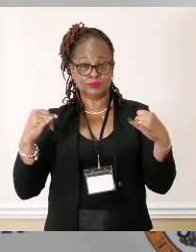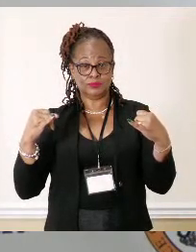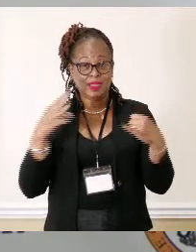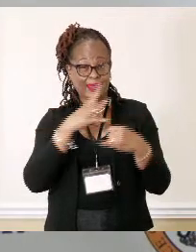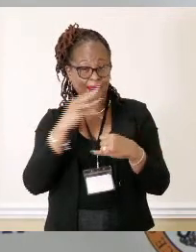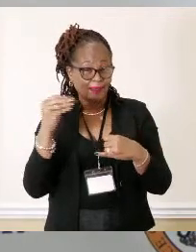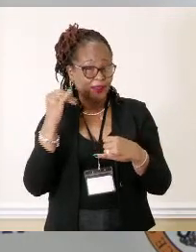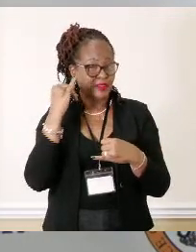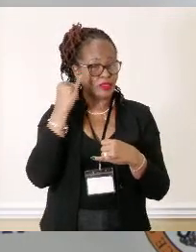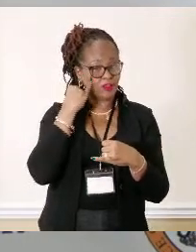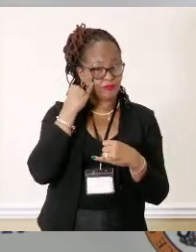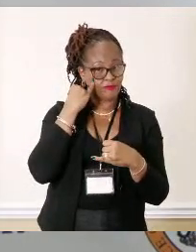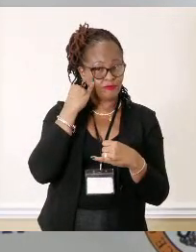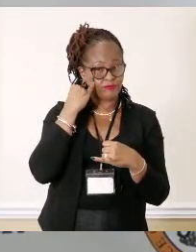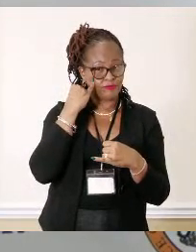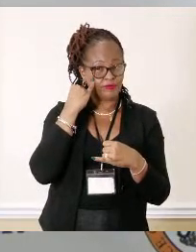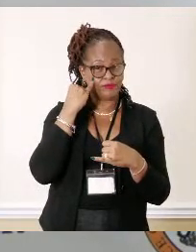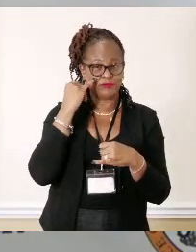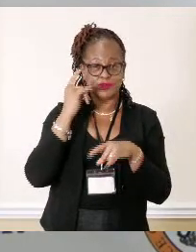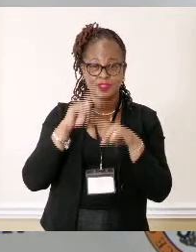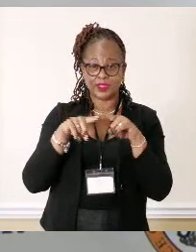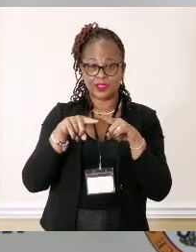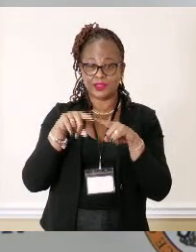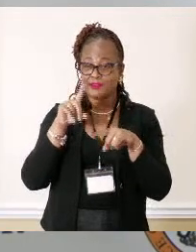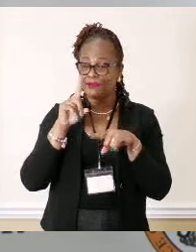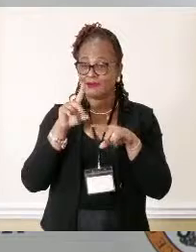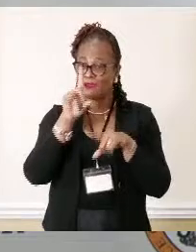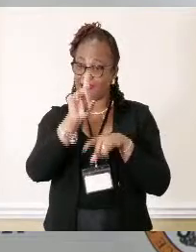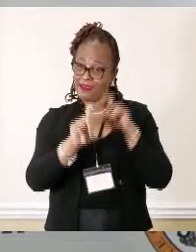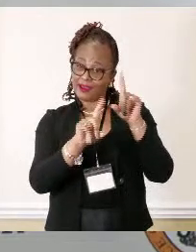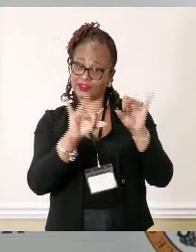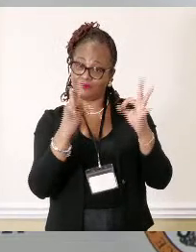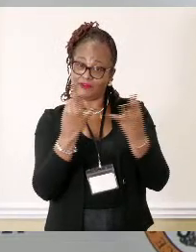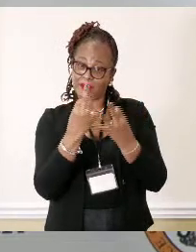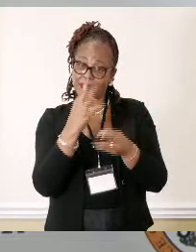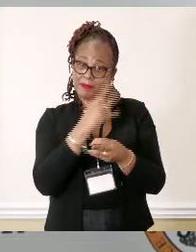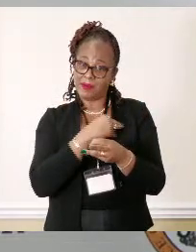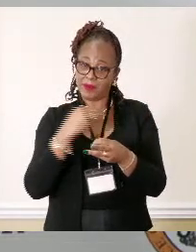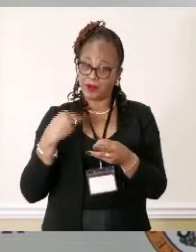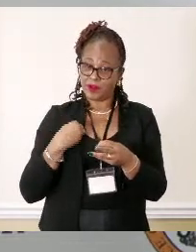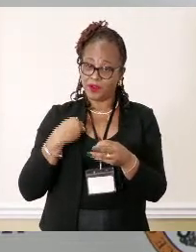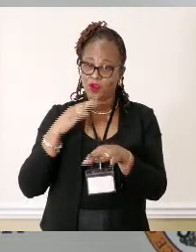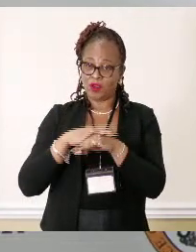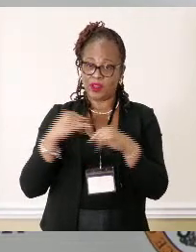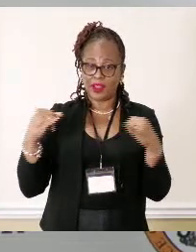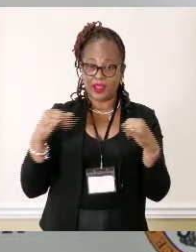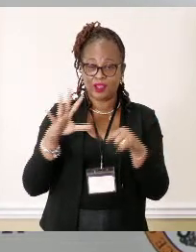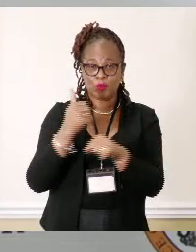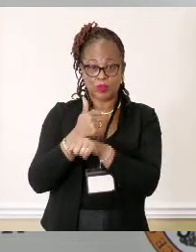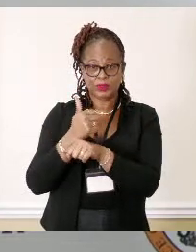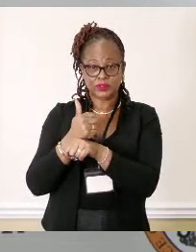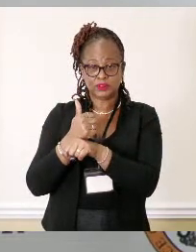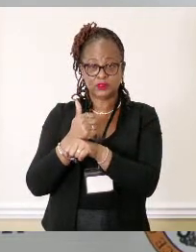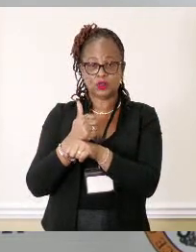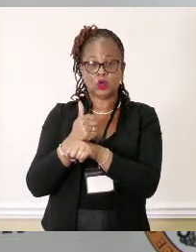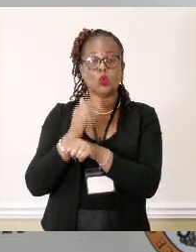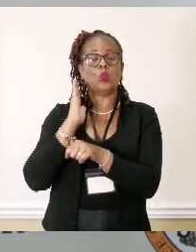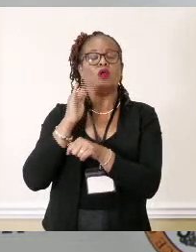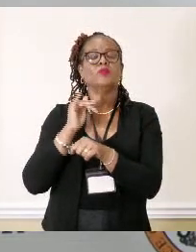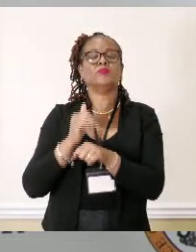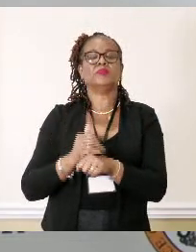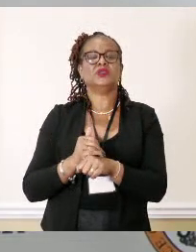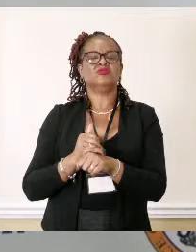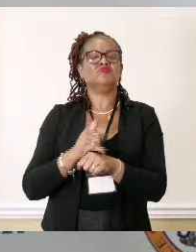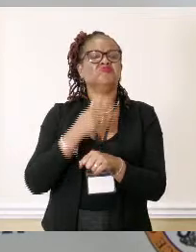and if you are unable to ask a family member or friend for help, online appointments would be provided at